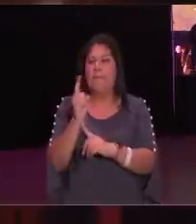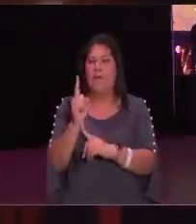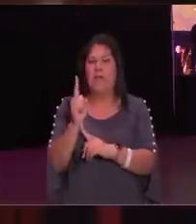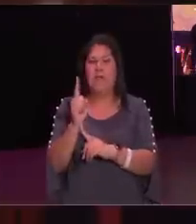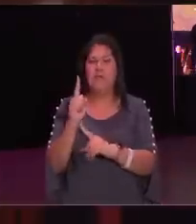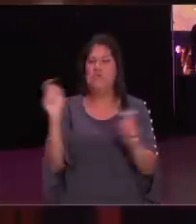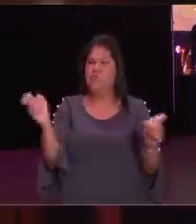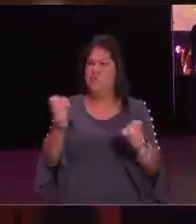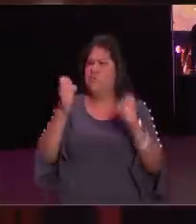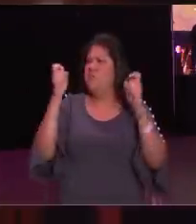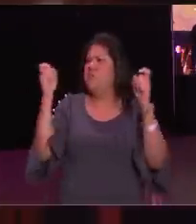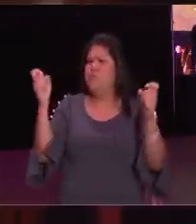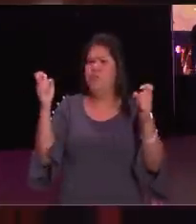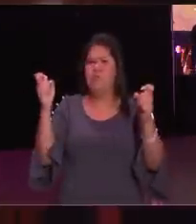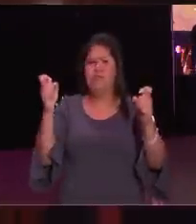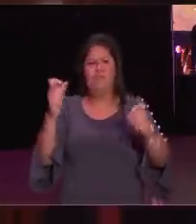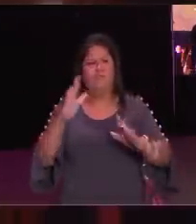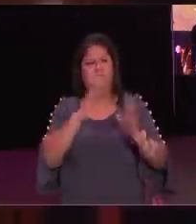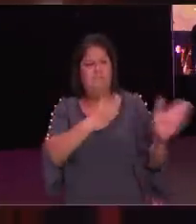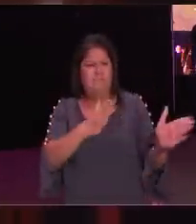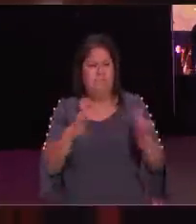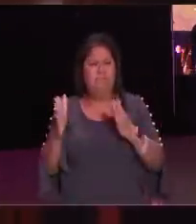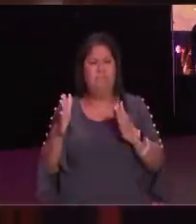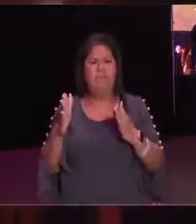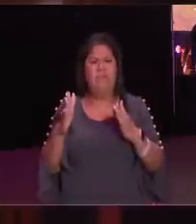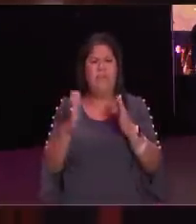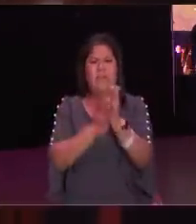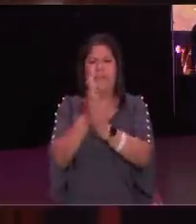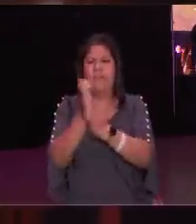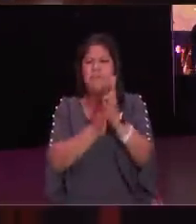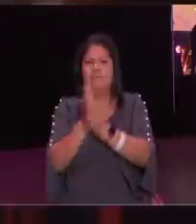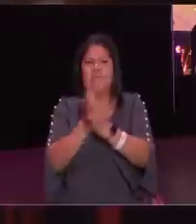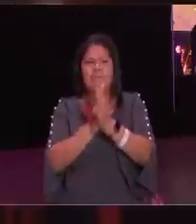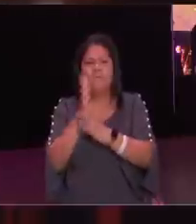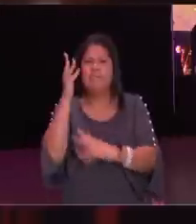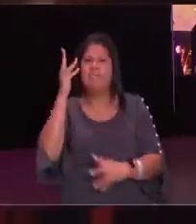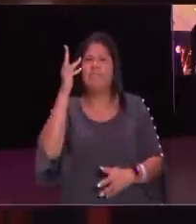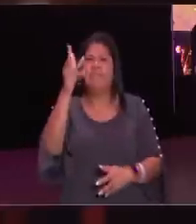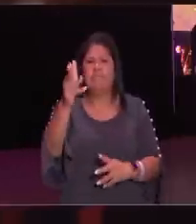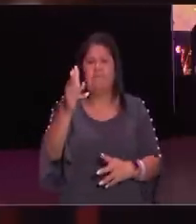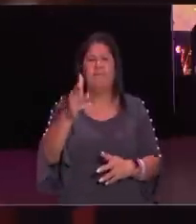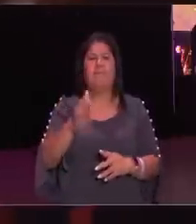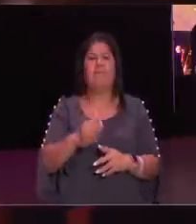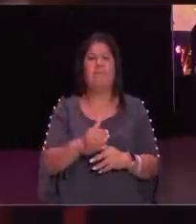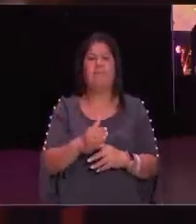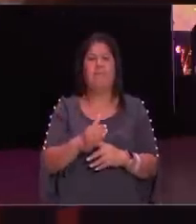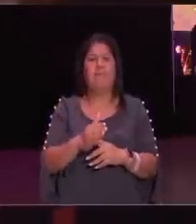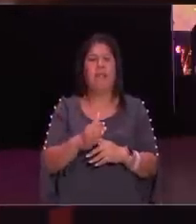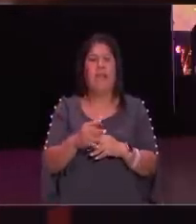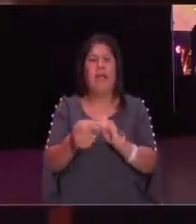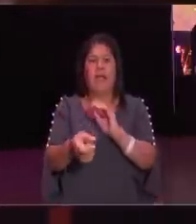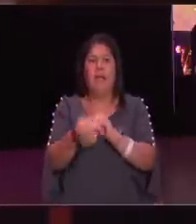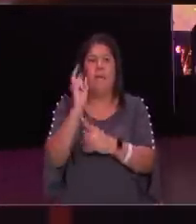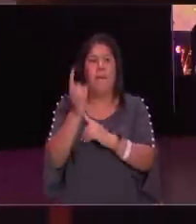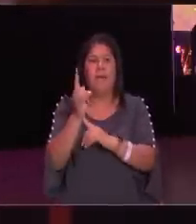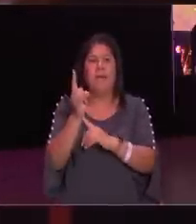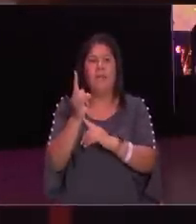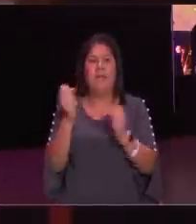are celebrating, planning, and anticipating the future. then all of a